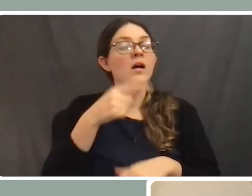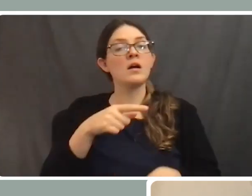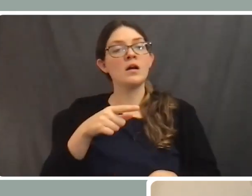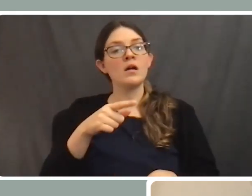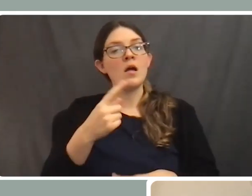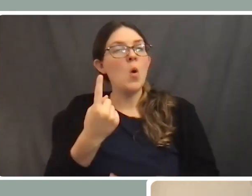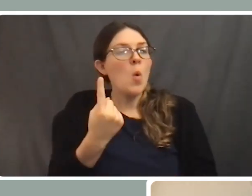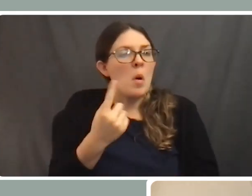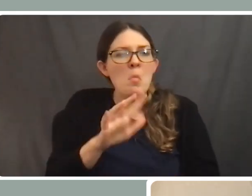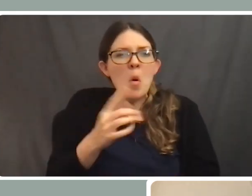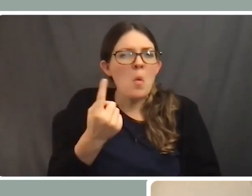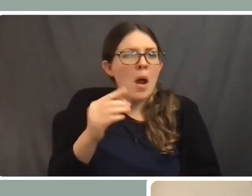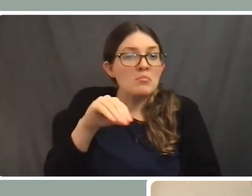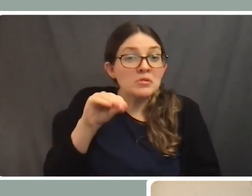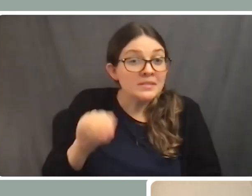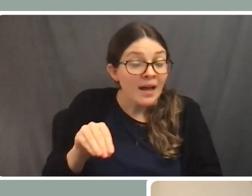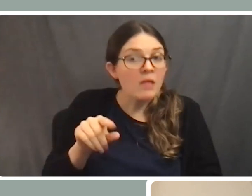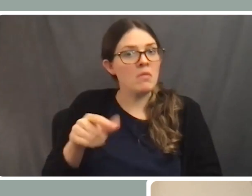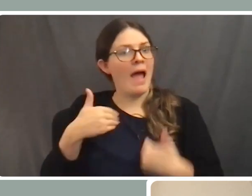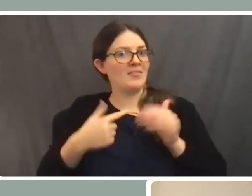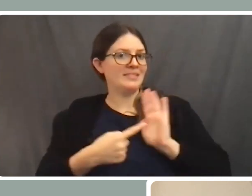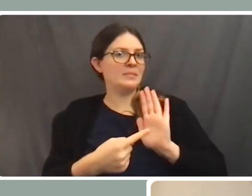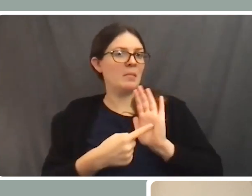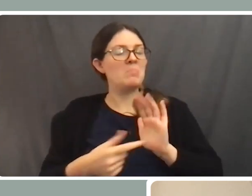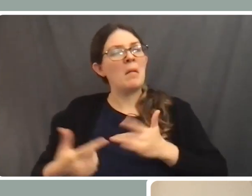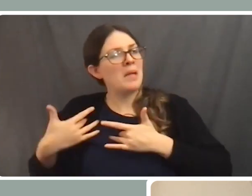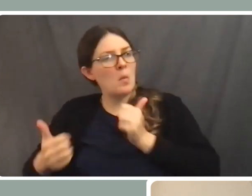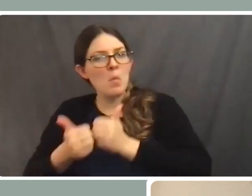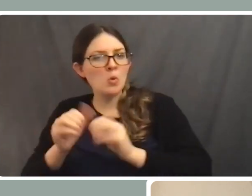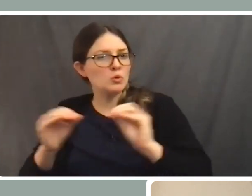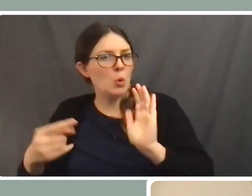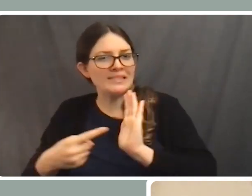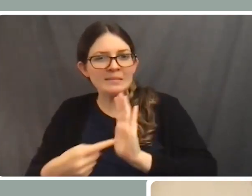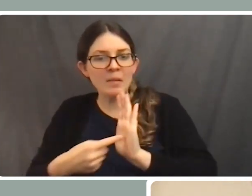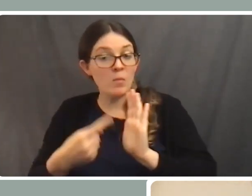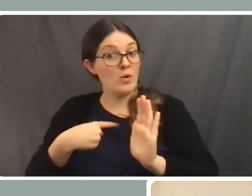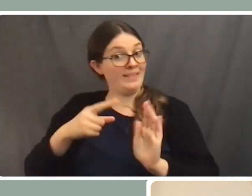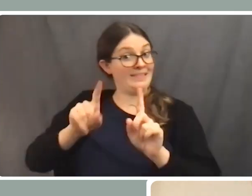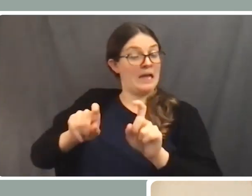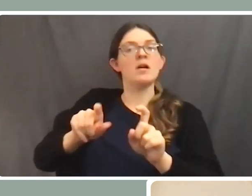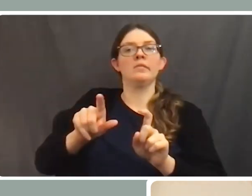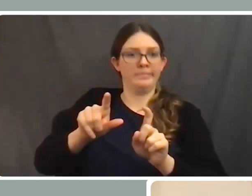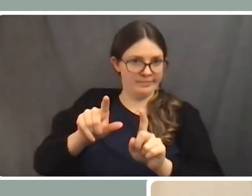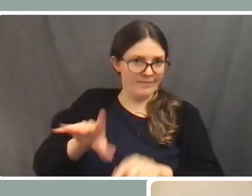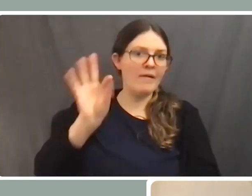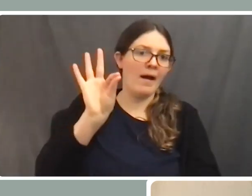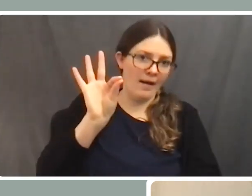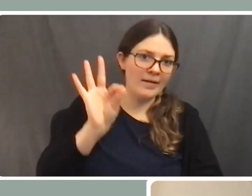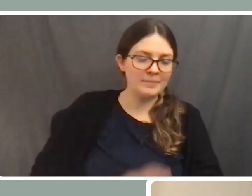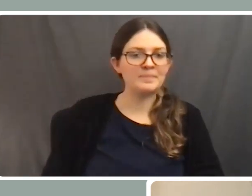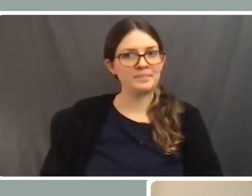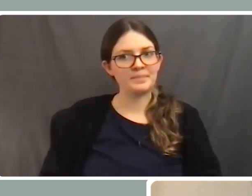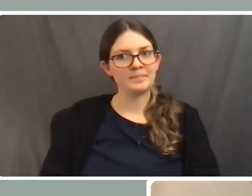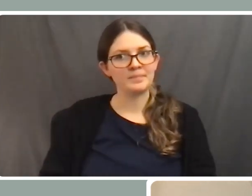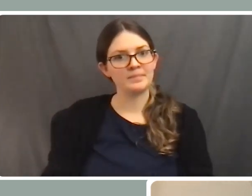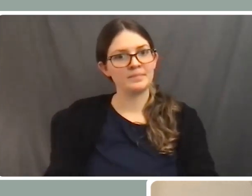like 1%, where they actually have any symptoms related to their heart.